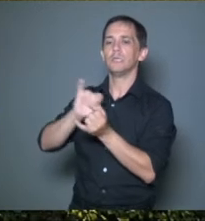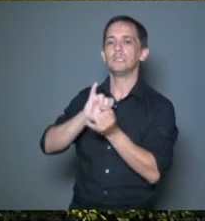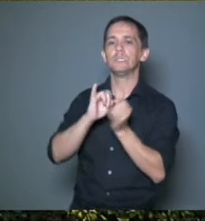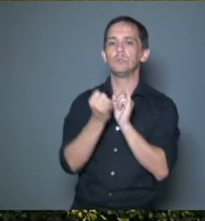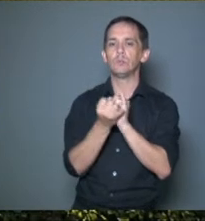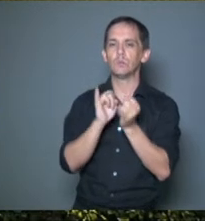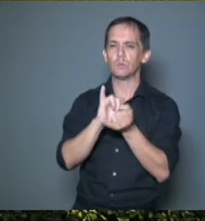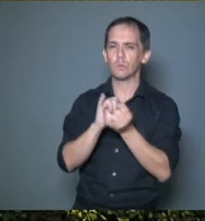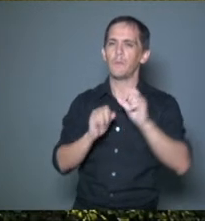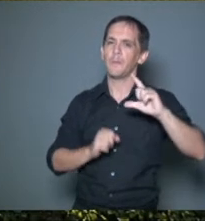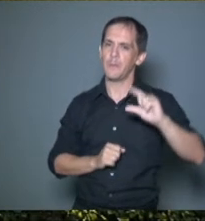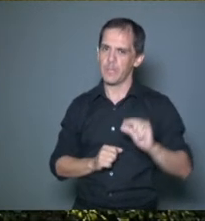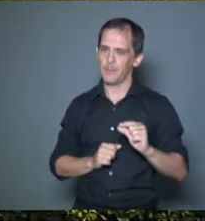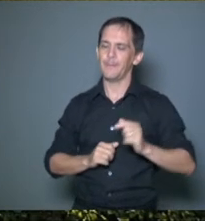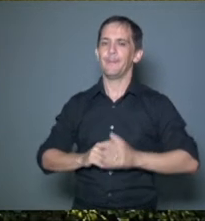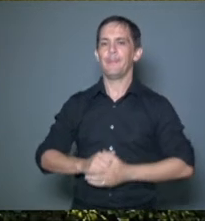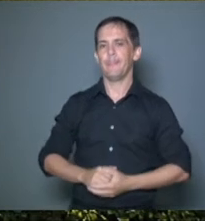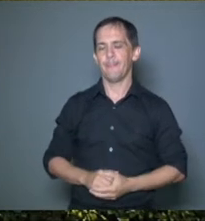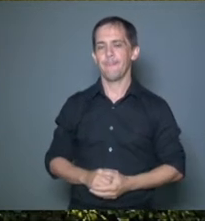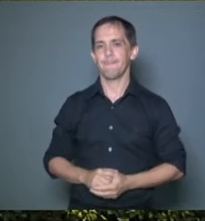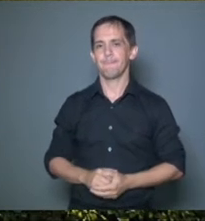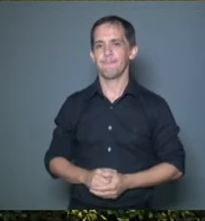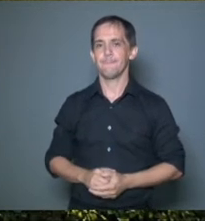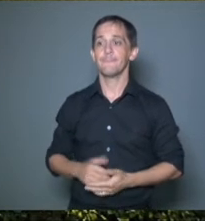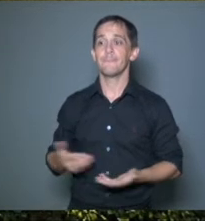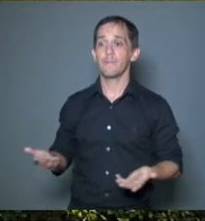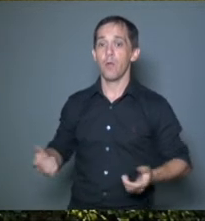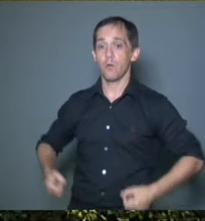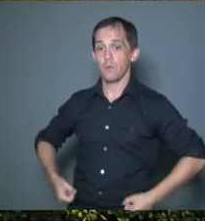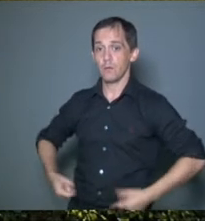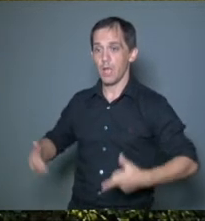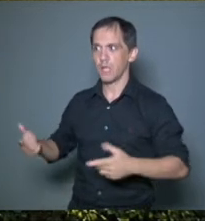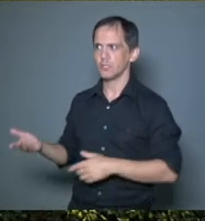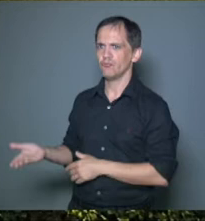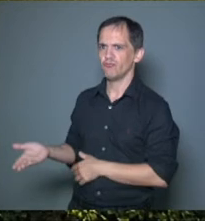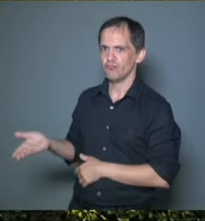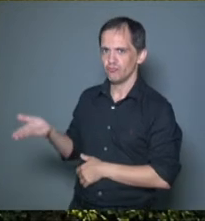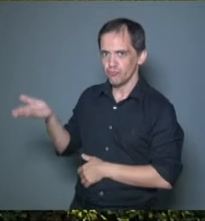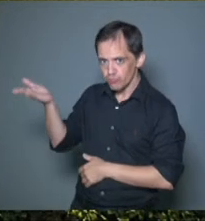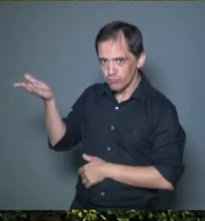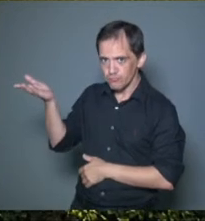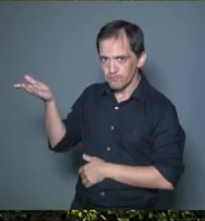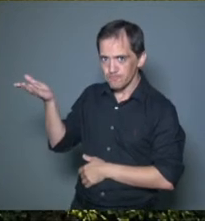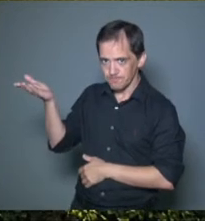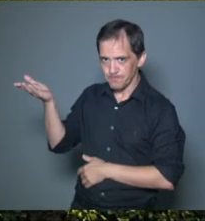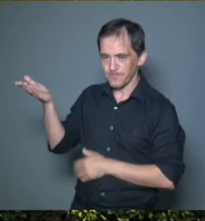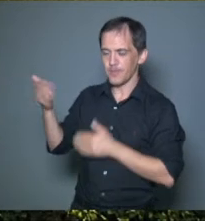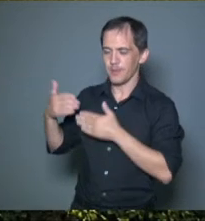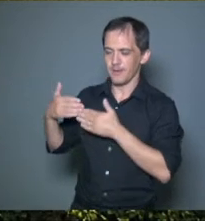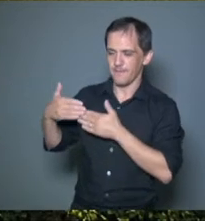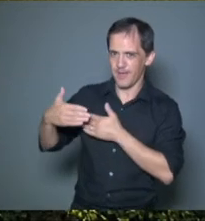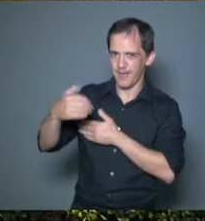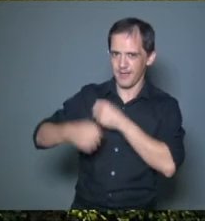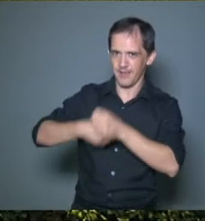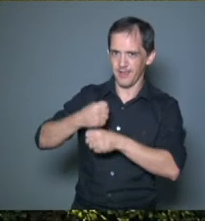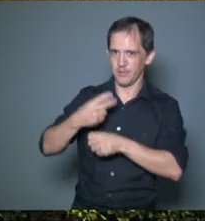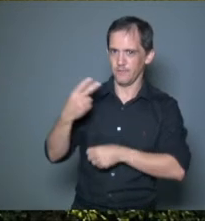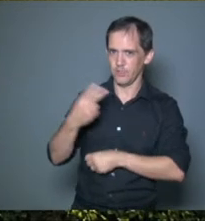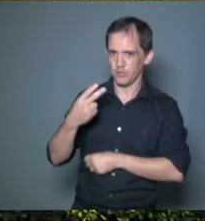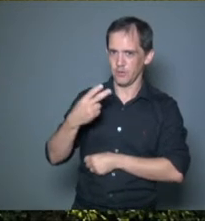So we expect all cost increases expected for the 22-23 season